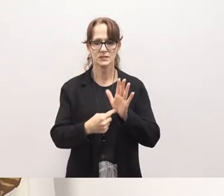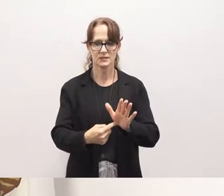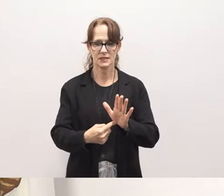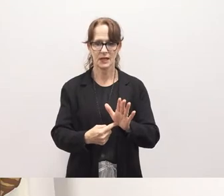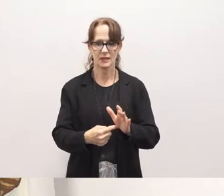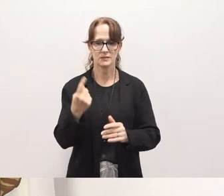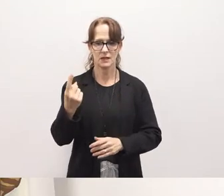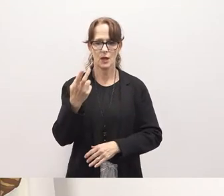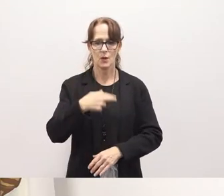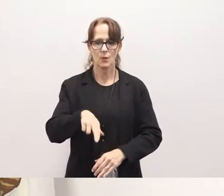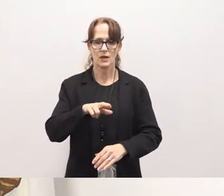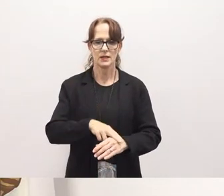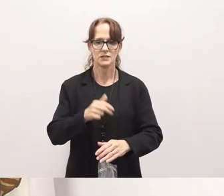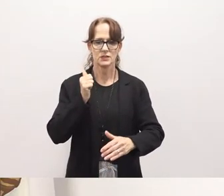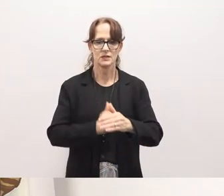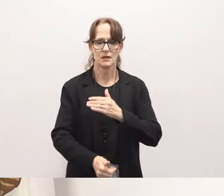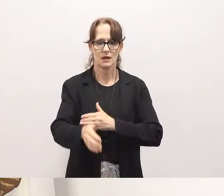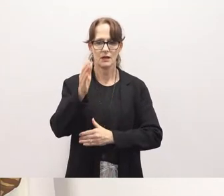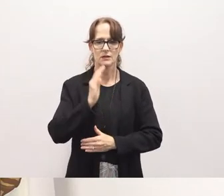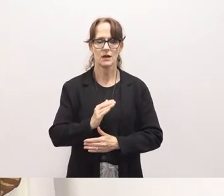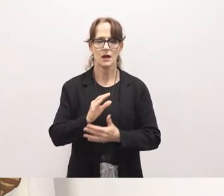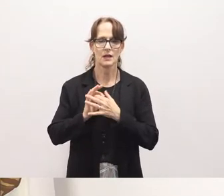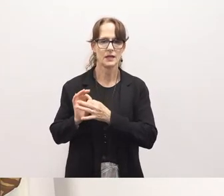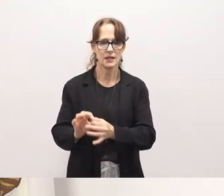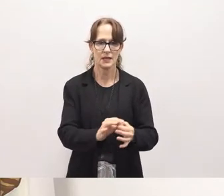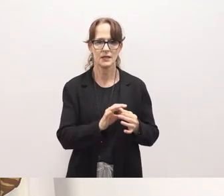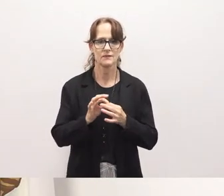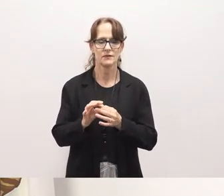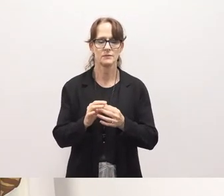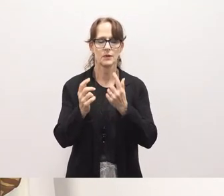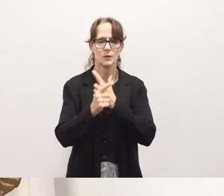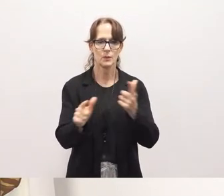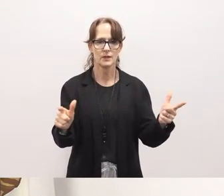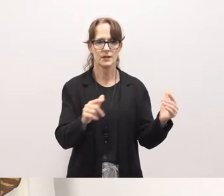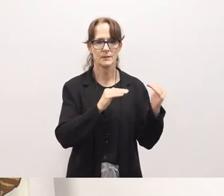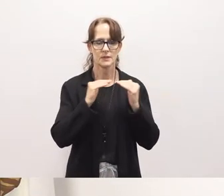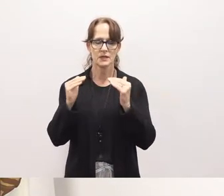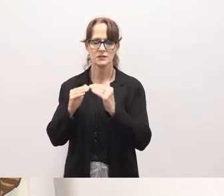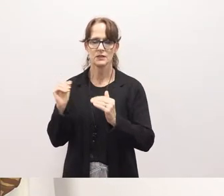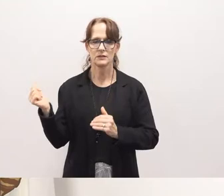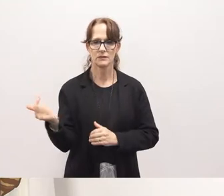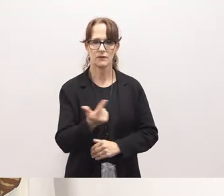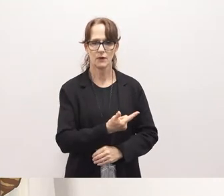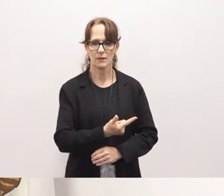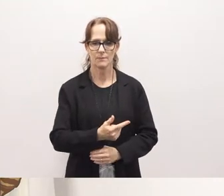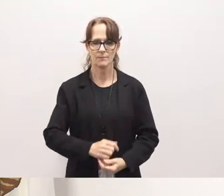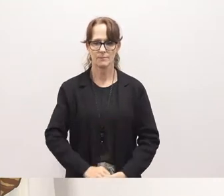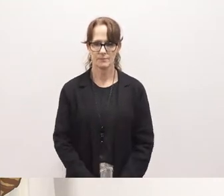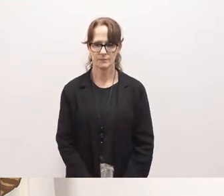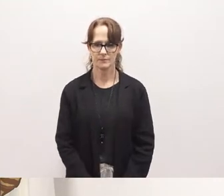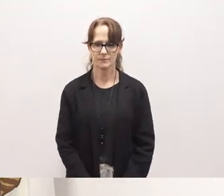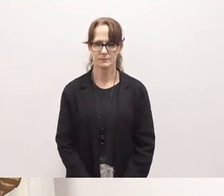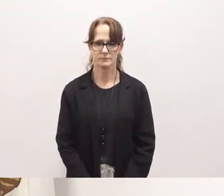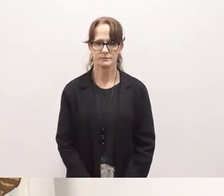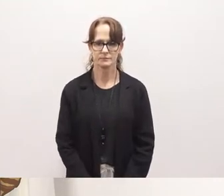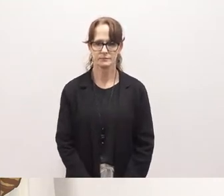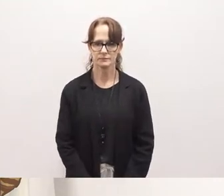for which it stands, one nation, under God, indivisible, with liberty and justice for all.